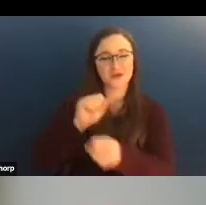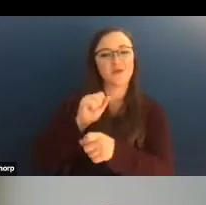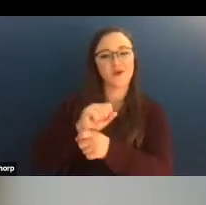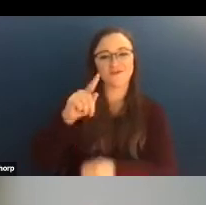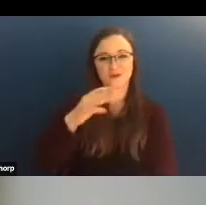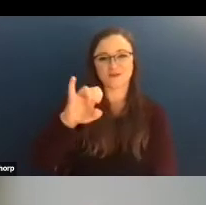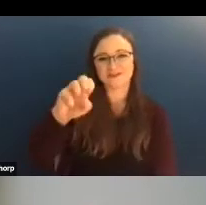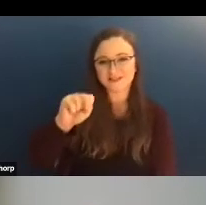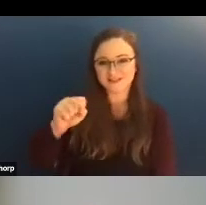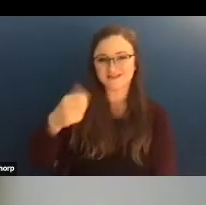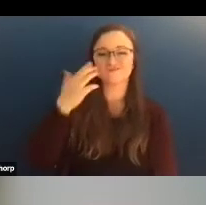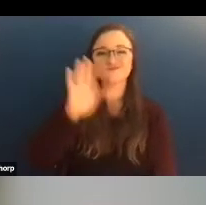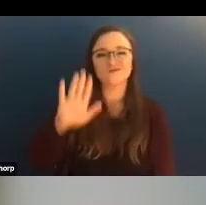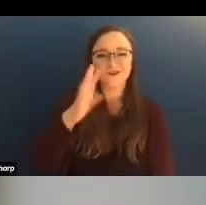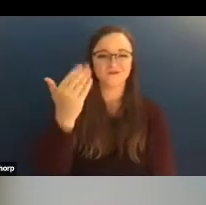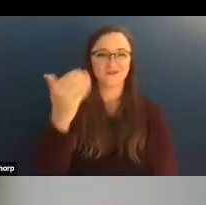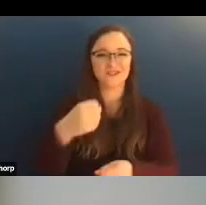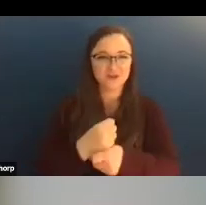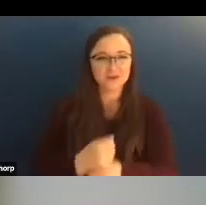pharmacist for about 15 years.